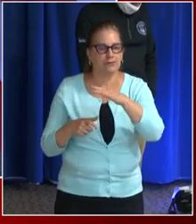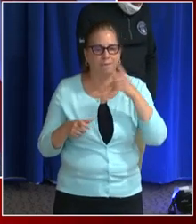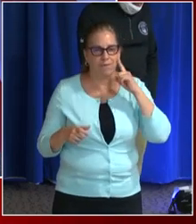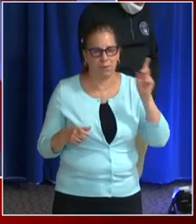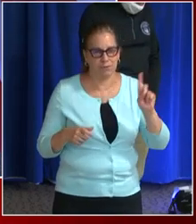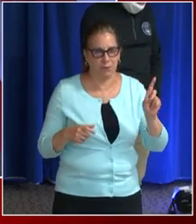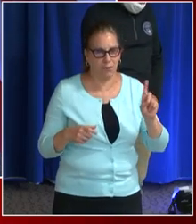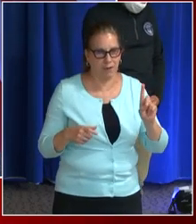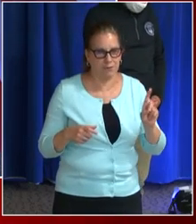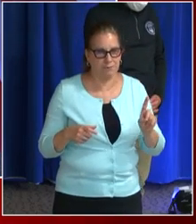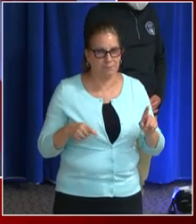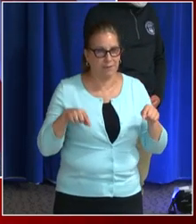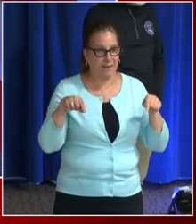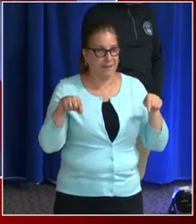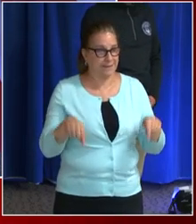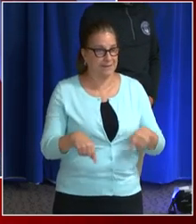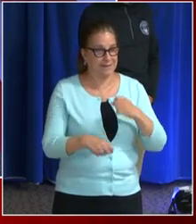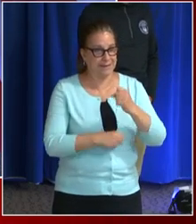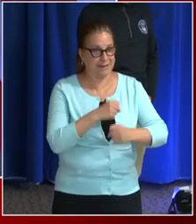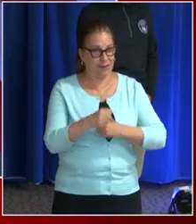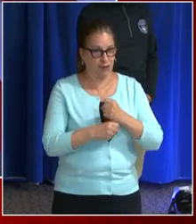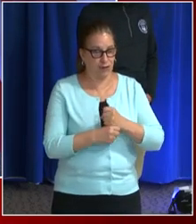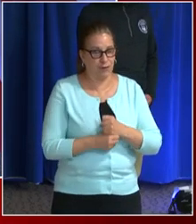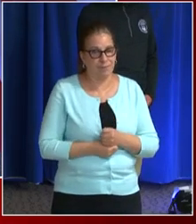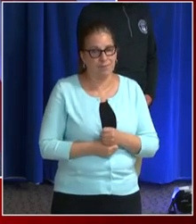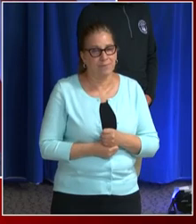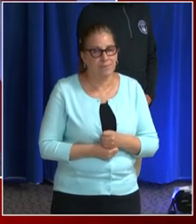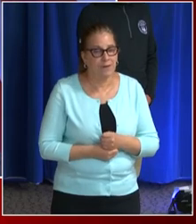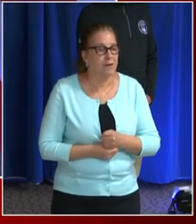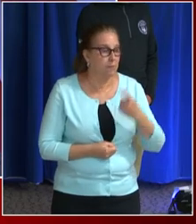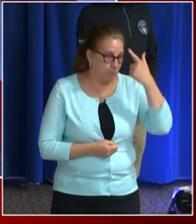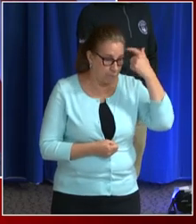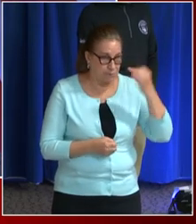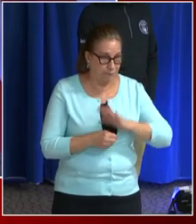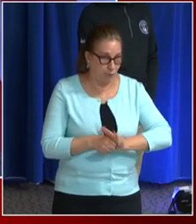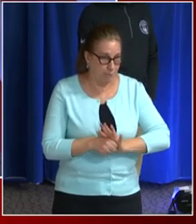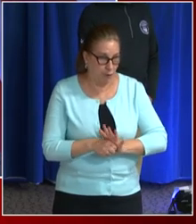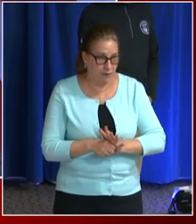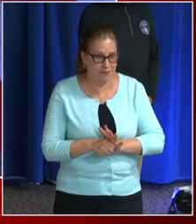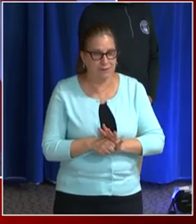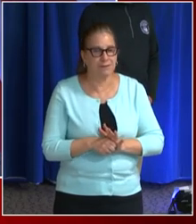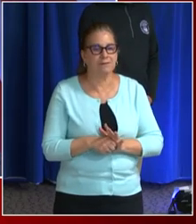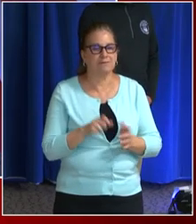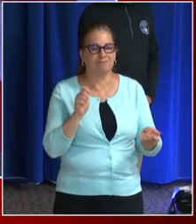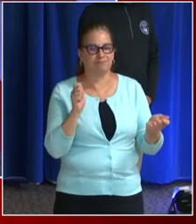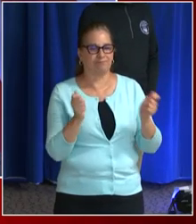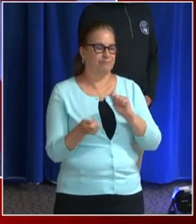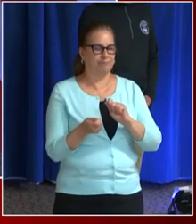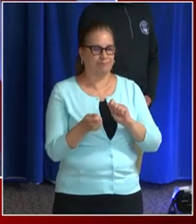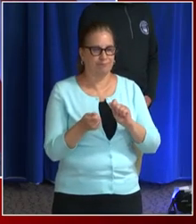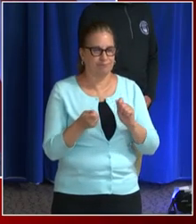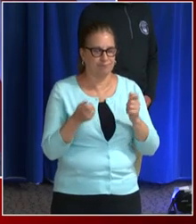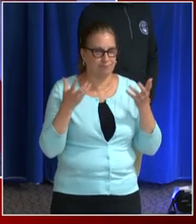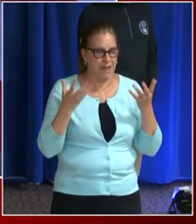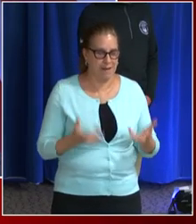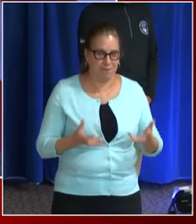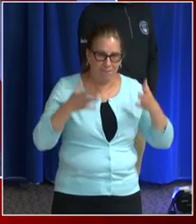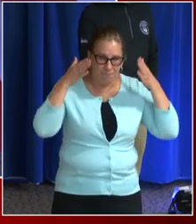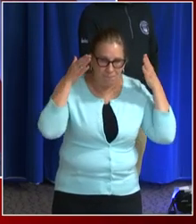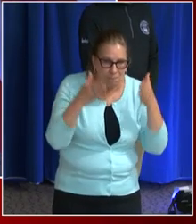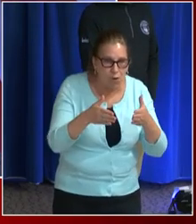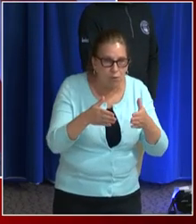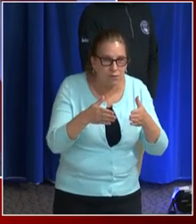because of COVID and the pandemic, there has been a heavy focus over the last